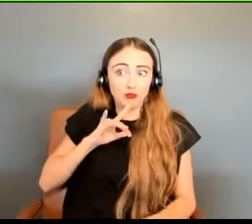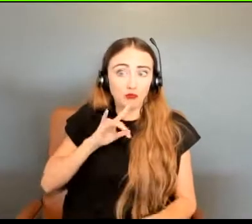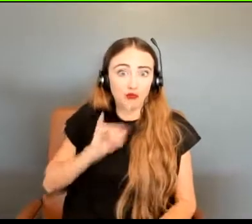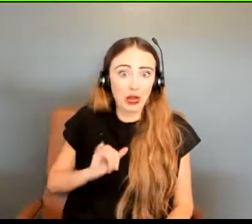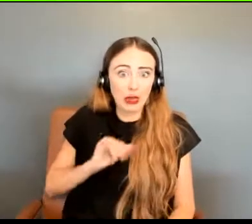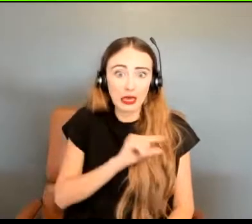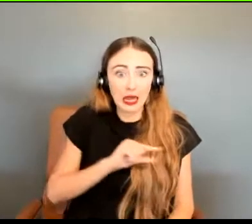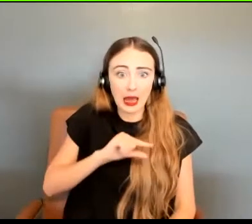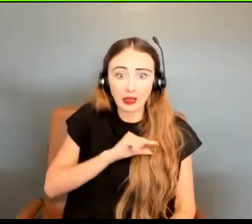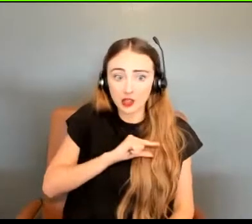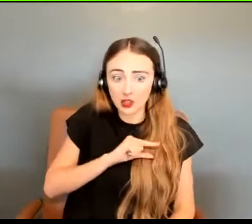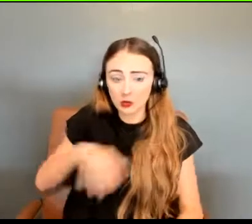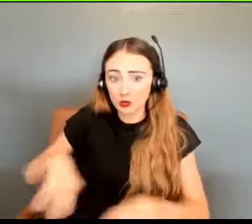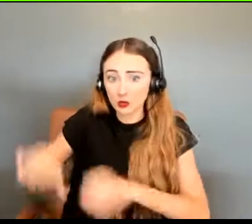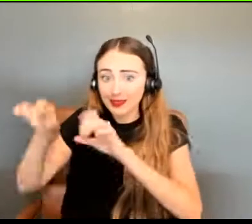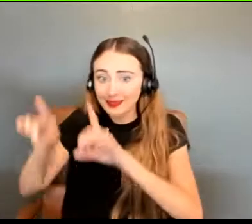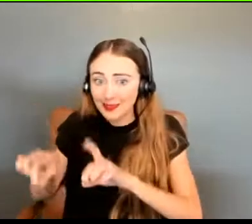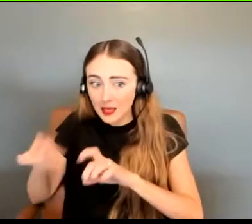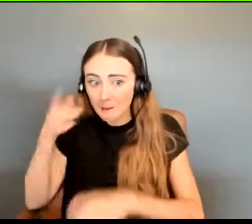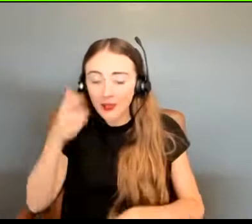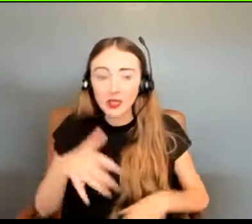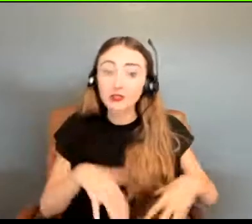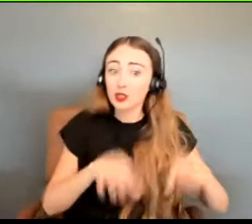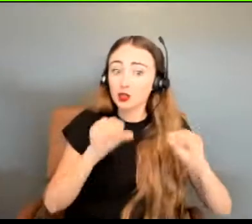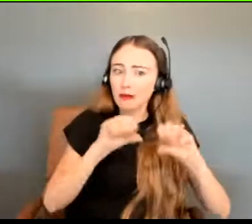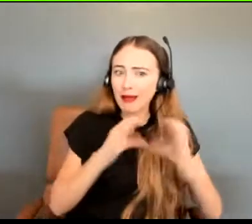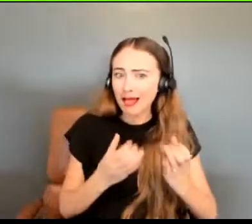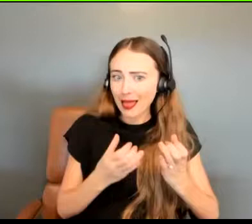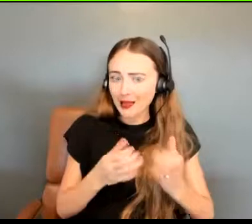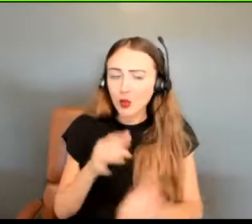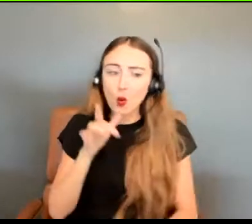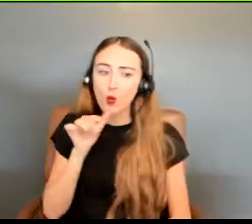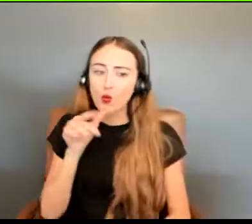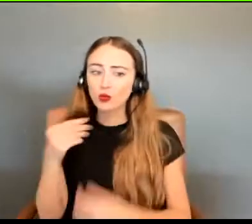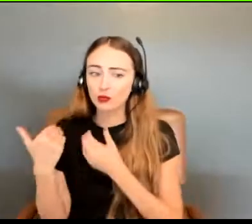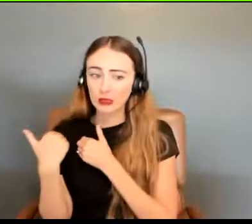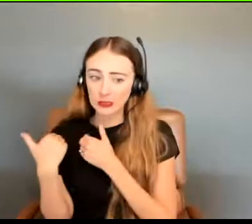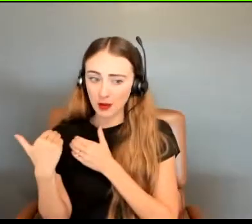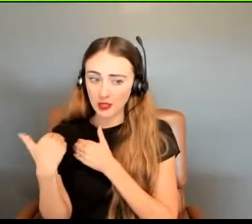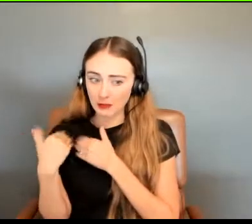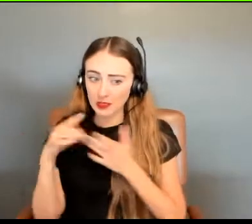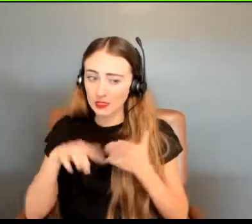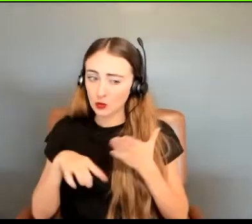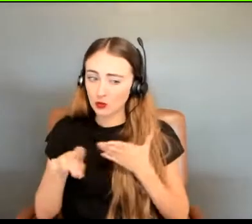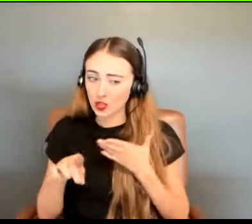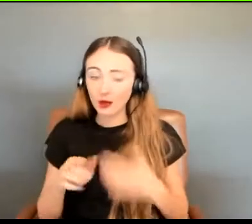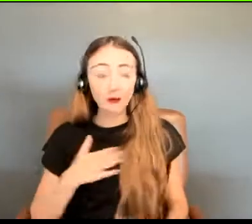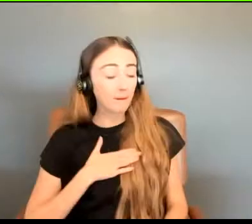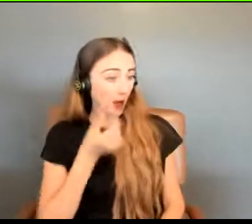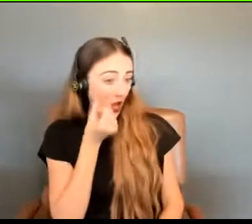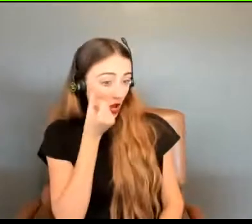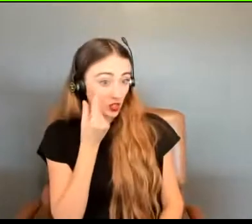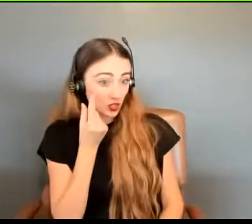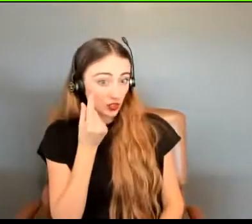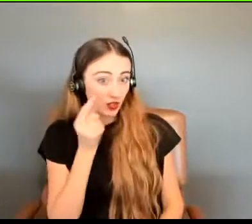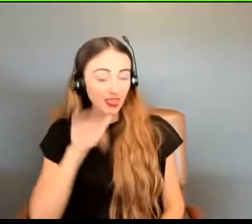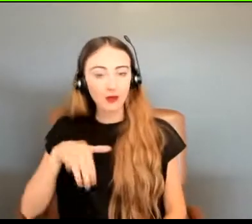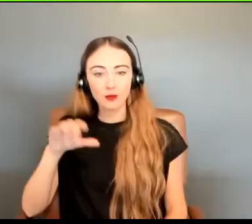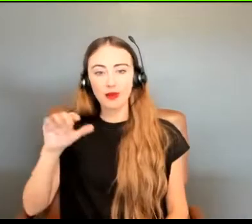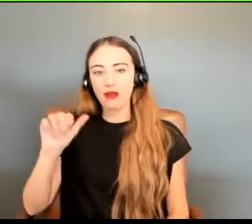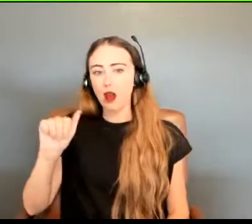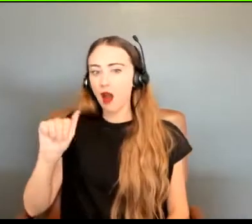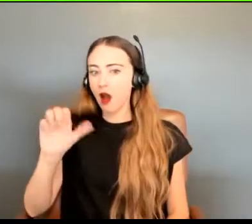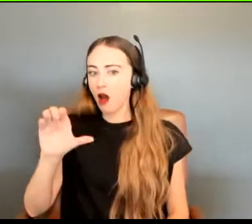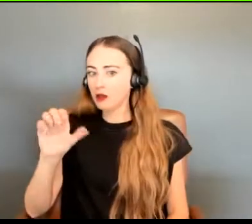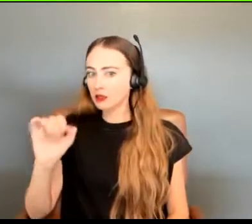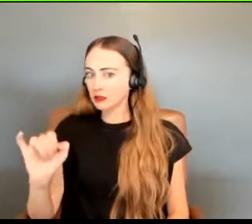to take the test because they took the course. Whose responsibility is it to check that? My understanding is that would be OSSI.